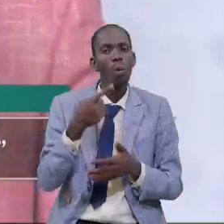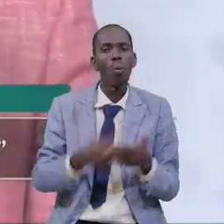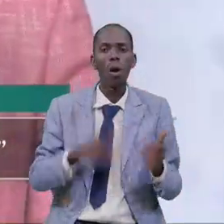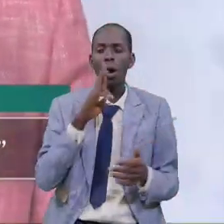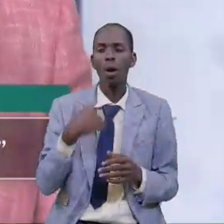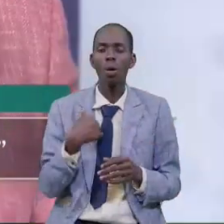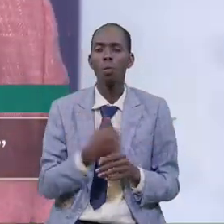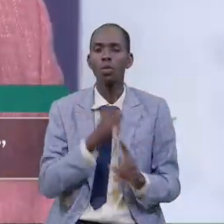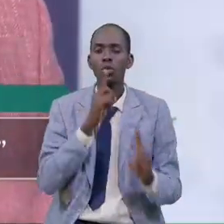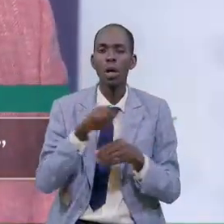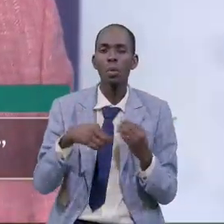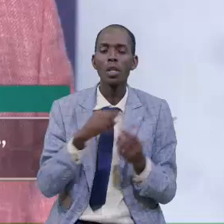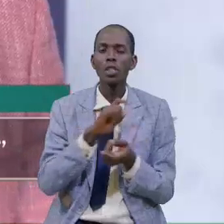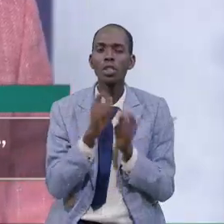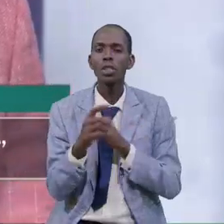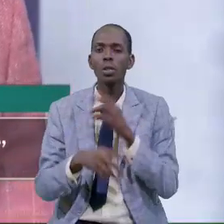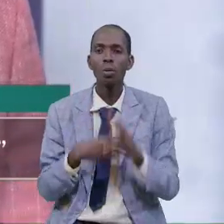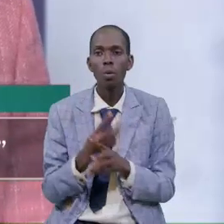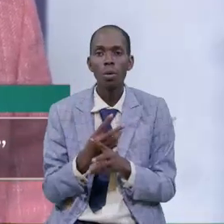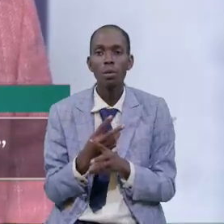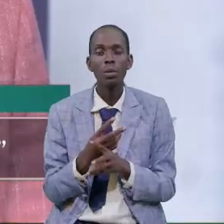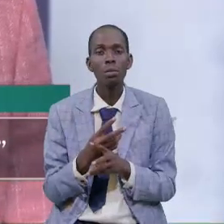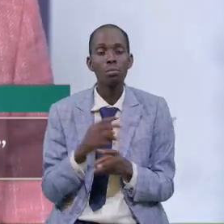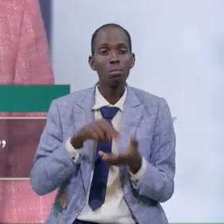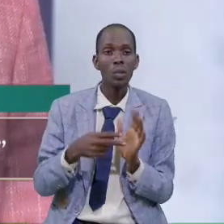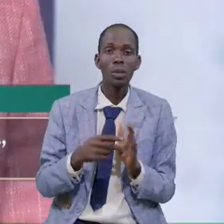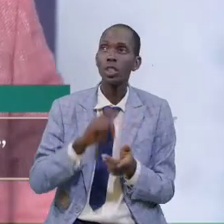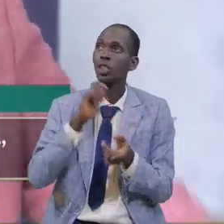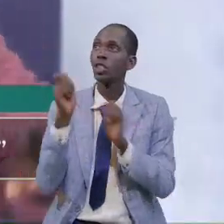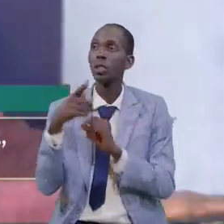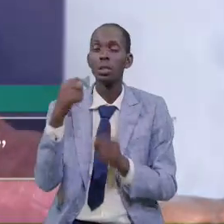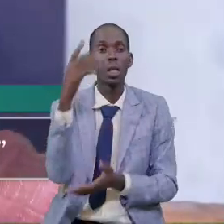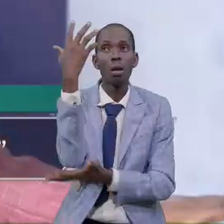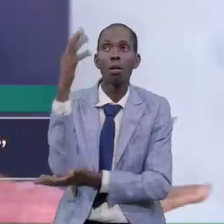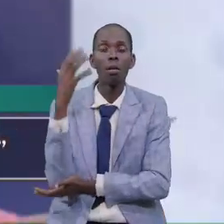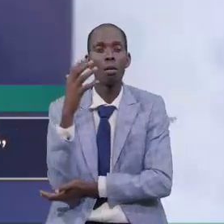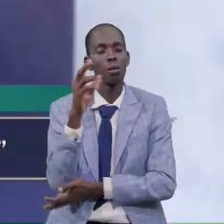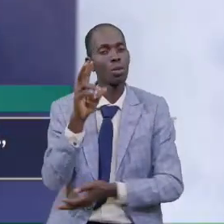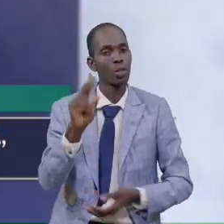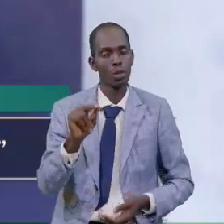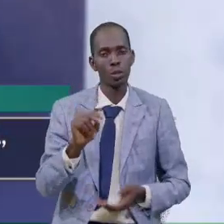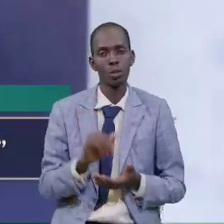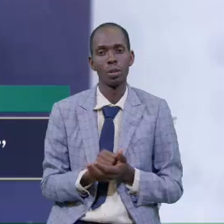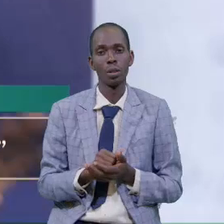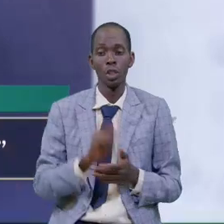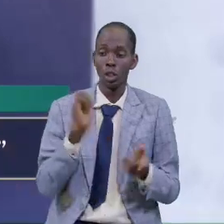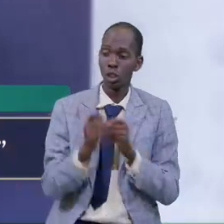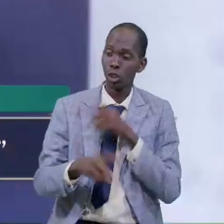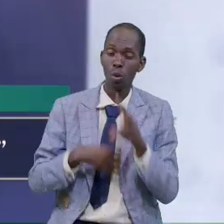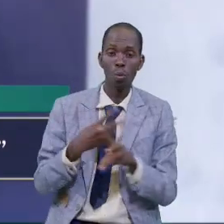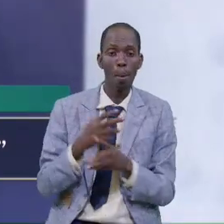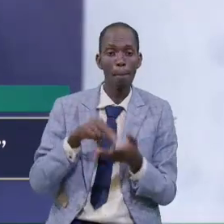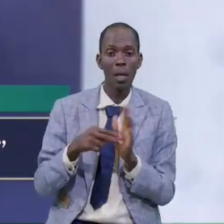world, changing the trees, it goes beyond that. Changing the landscape, it